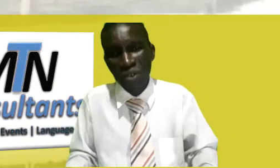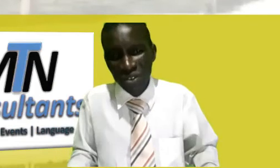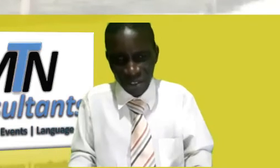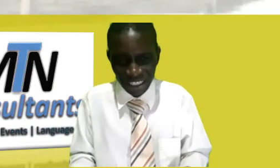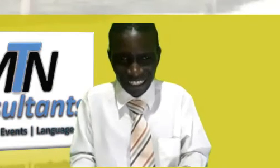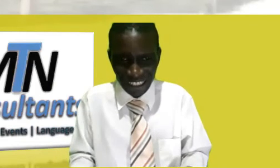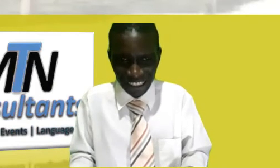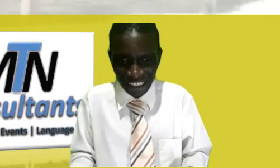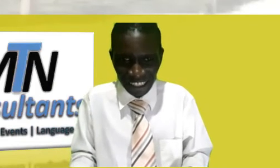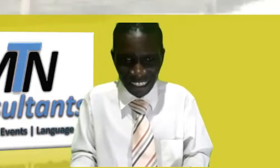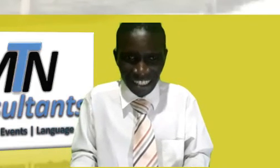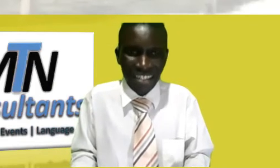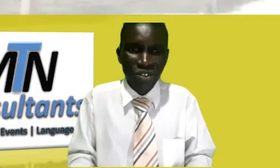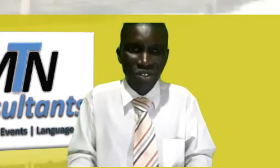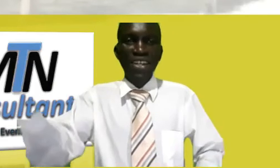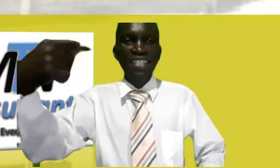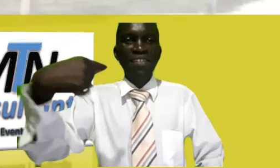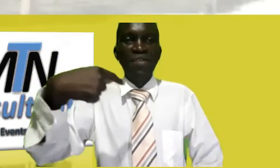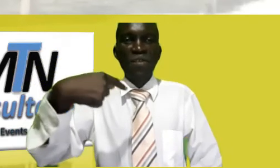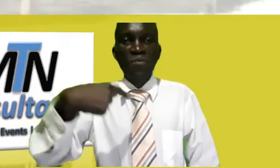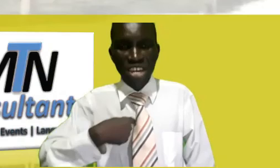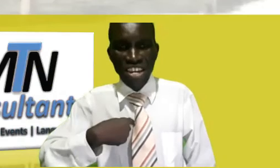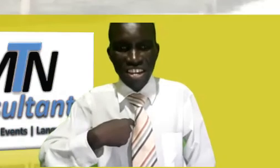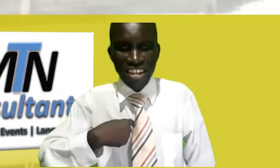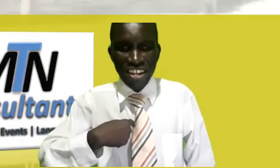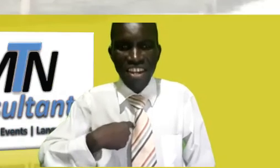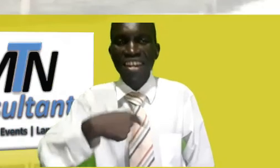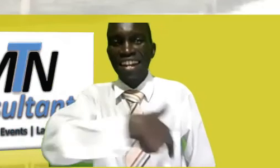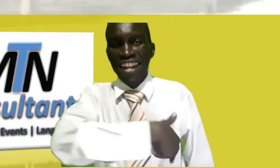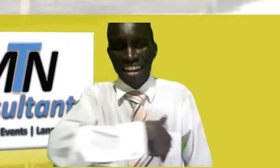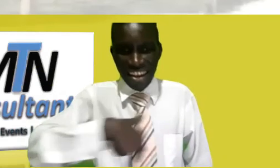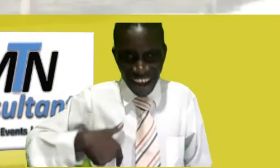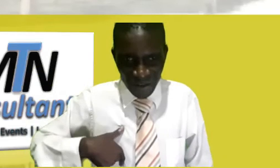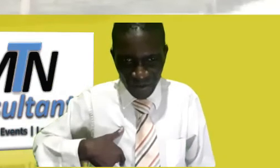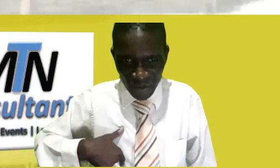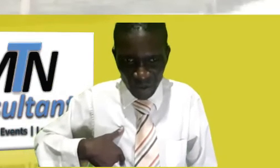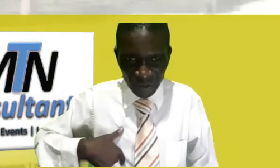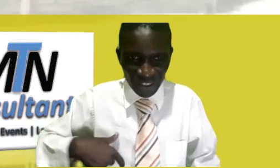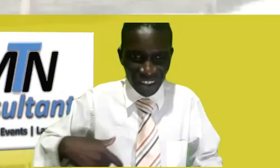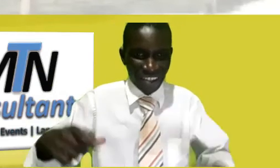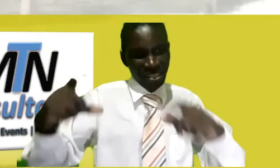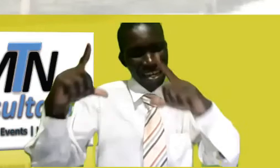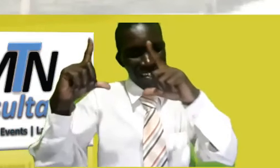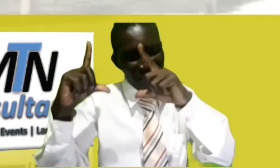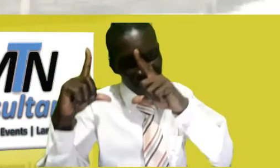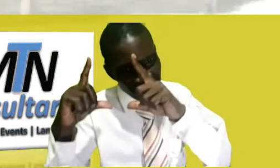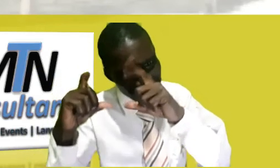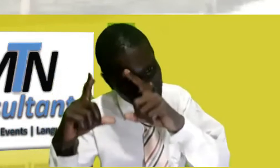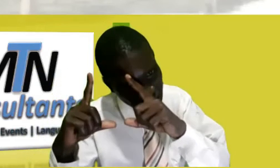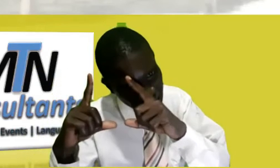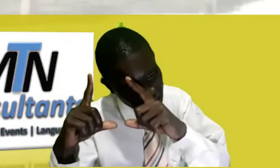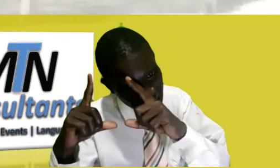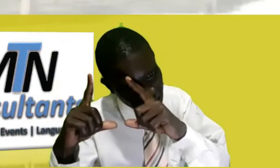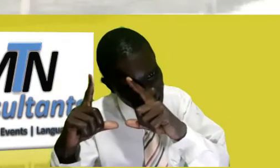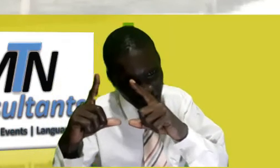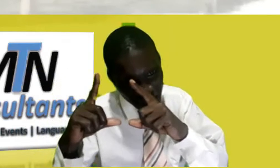sign all those things. So it's me, name, your sign name,